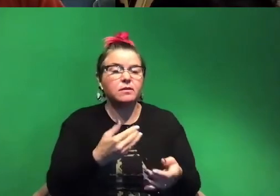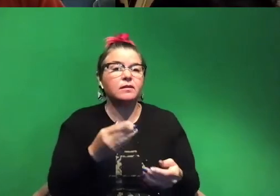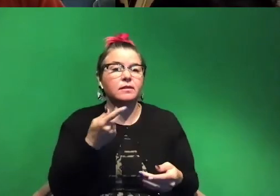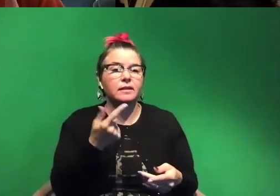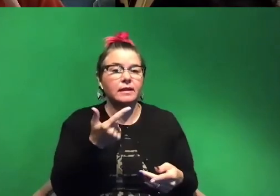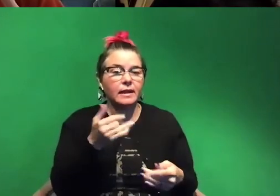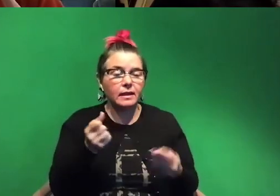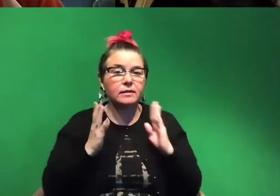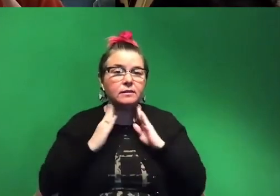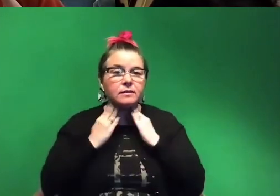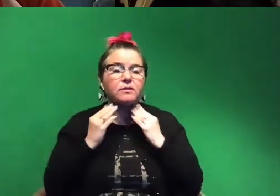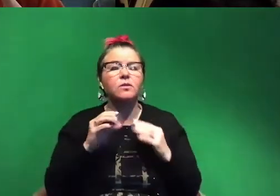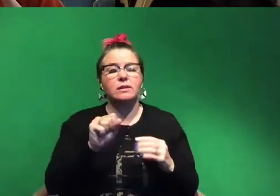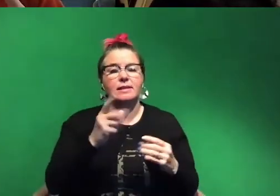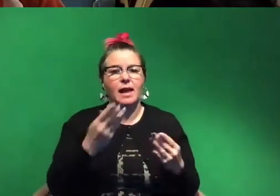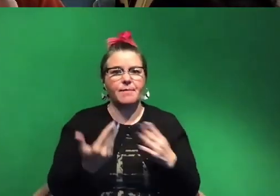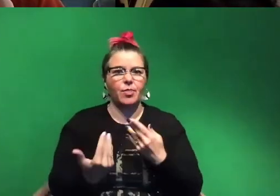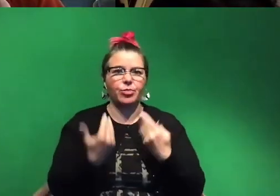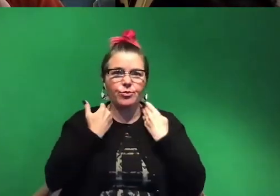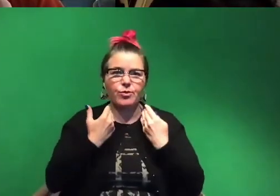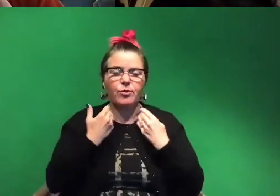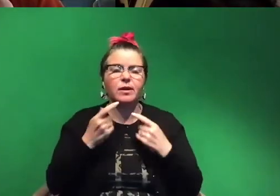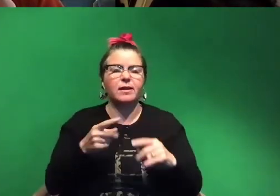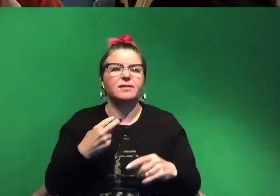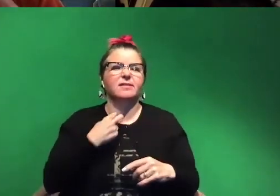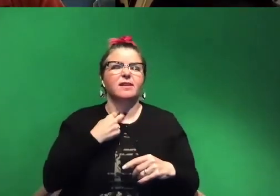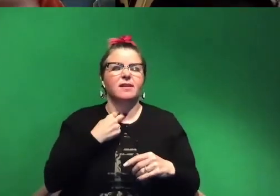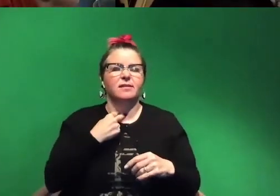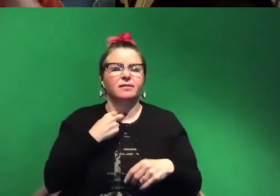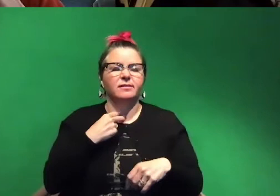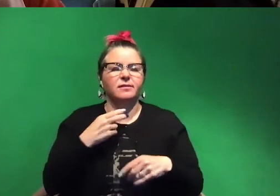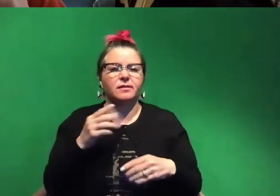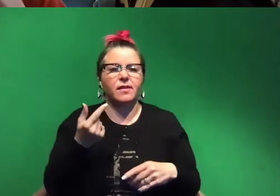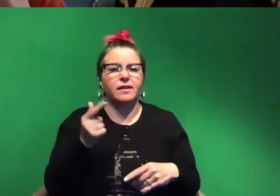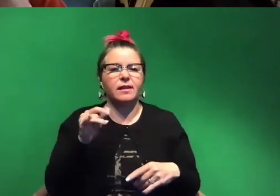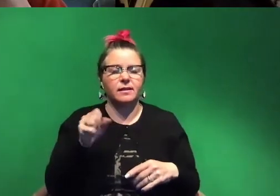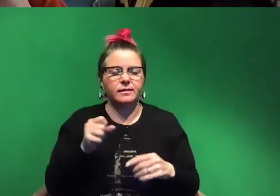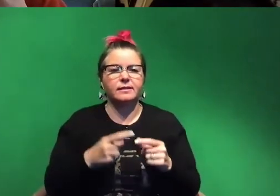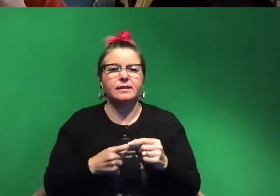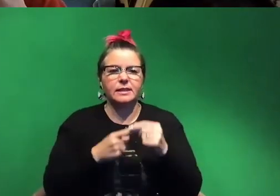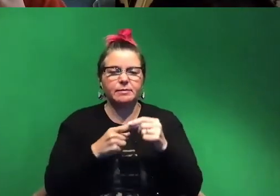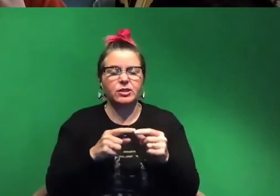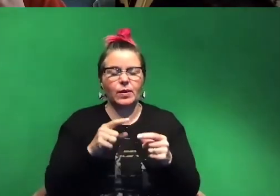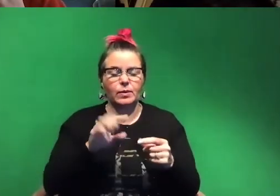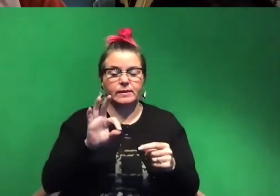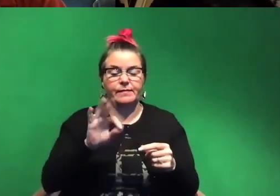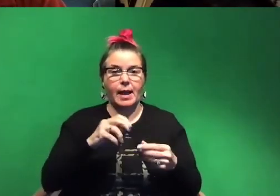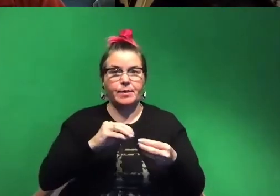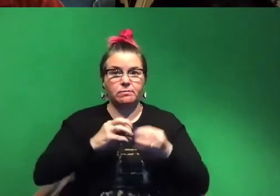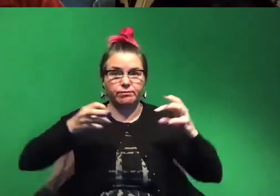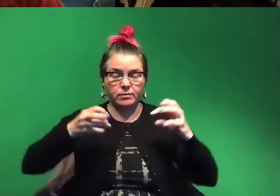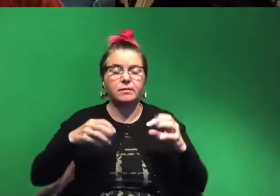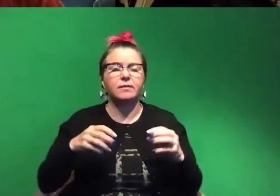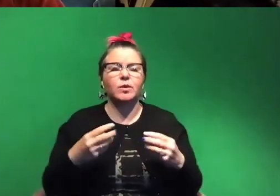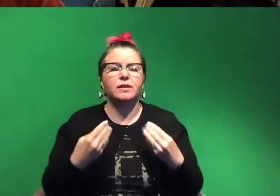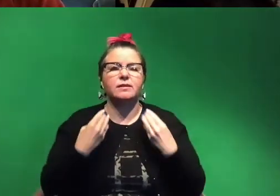in that case, the slime can pass over the gills, and it can get trapped on the gills. And especially with those fibers, it gets caught on the gill rakers,